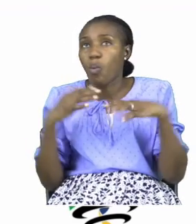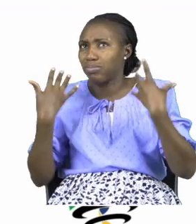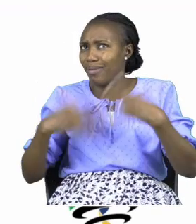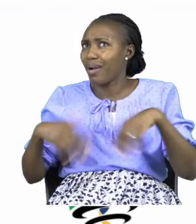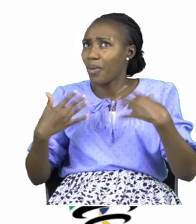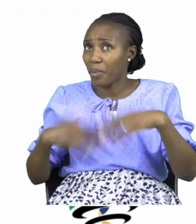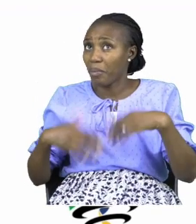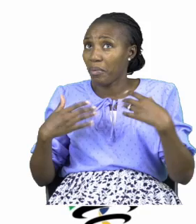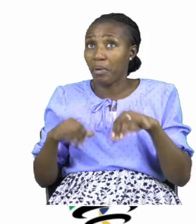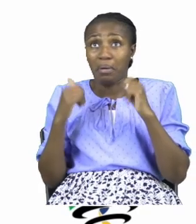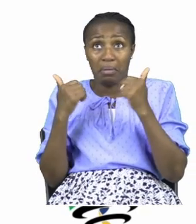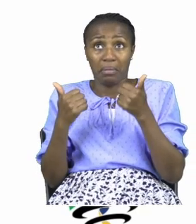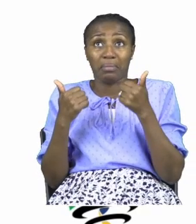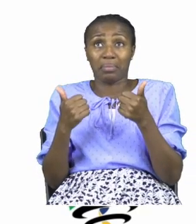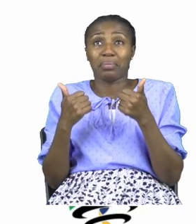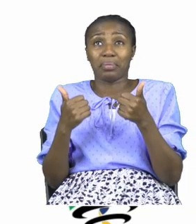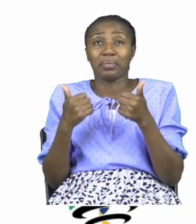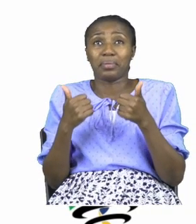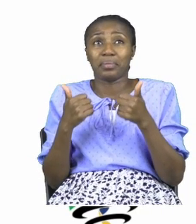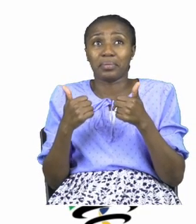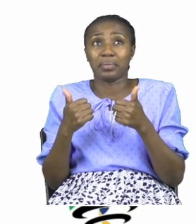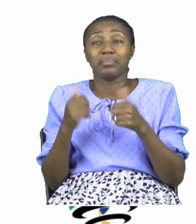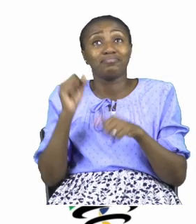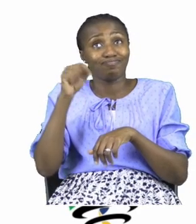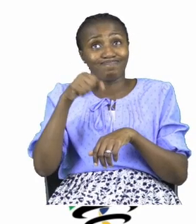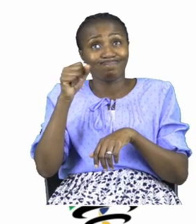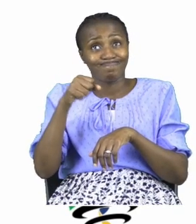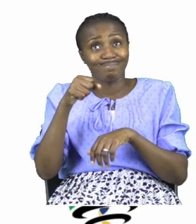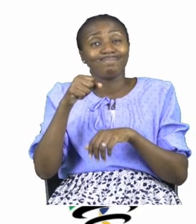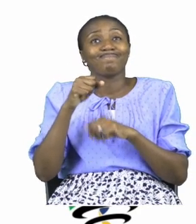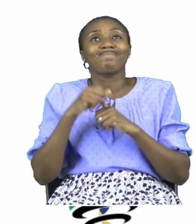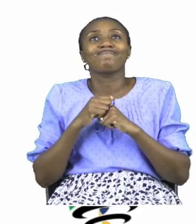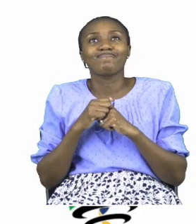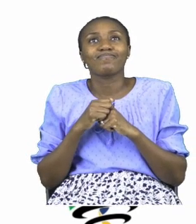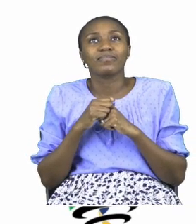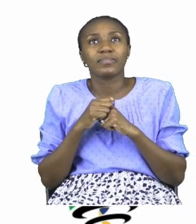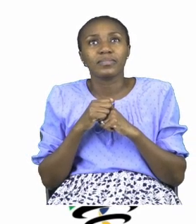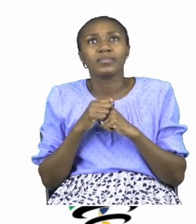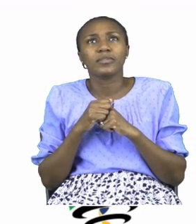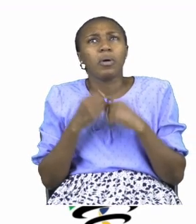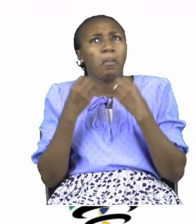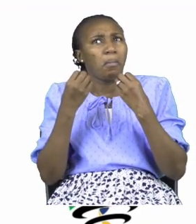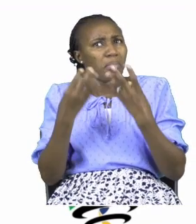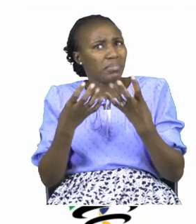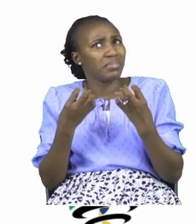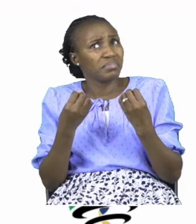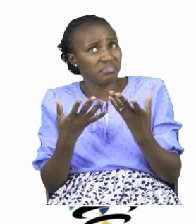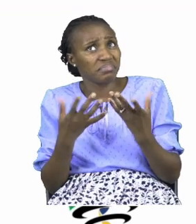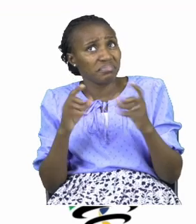team sport. Yes, that is a team sport, yes. Yeah, so there's actually quite a lot of